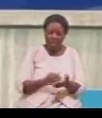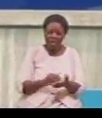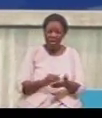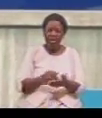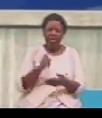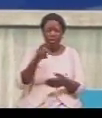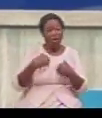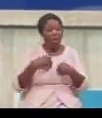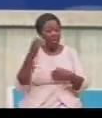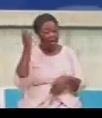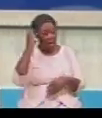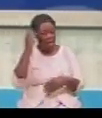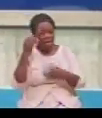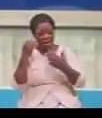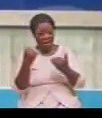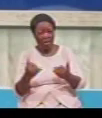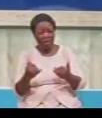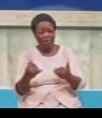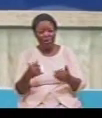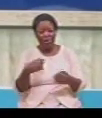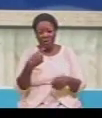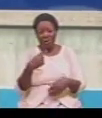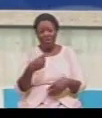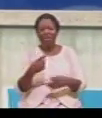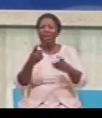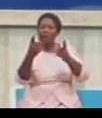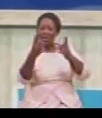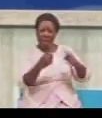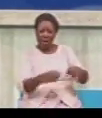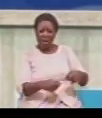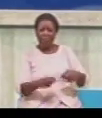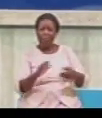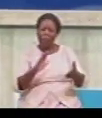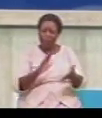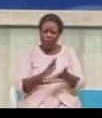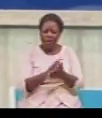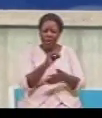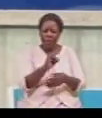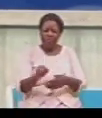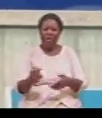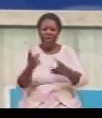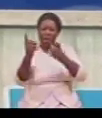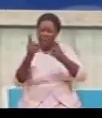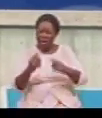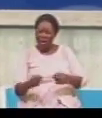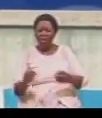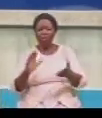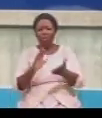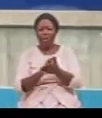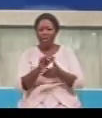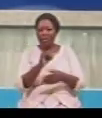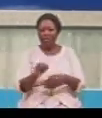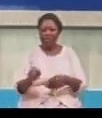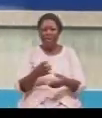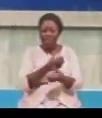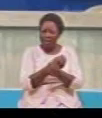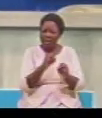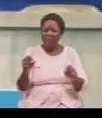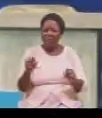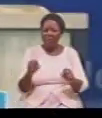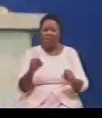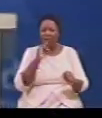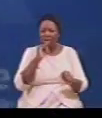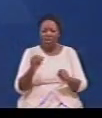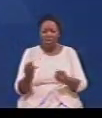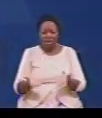have heard. Now he says, come believing, come believing. Salvation ready for